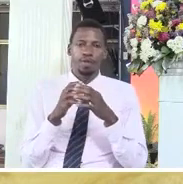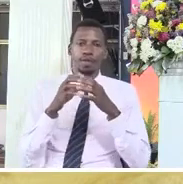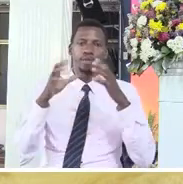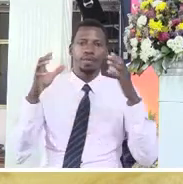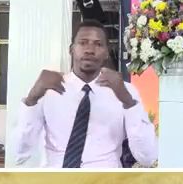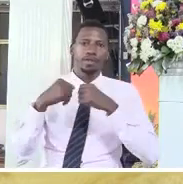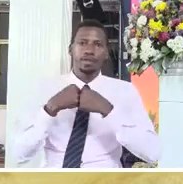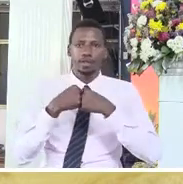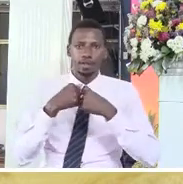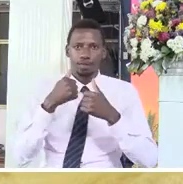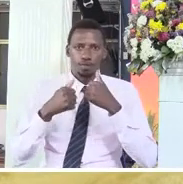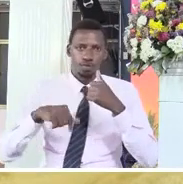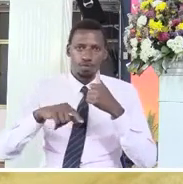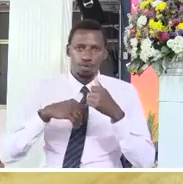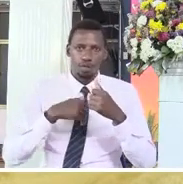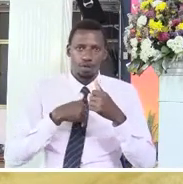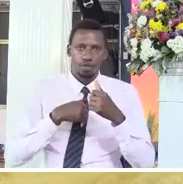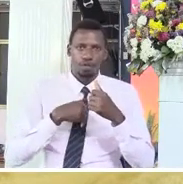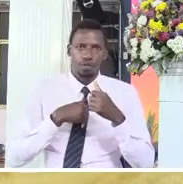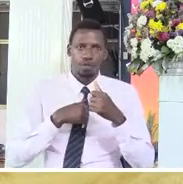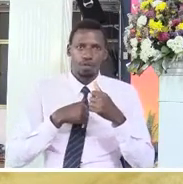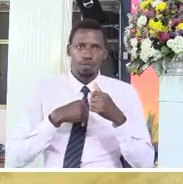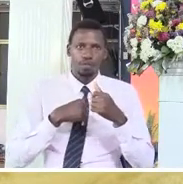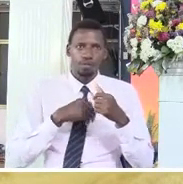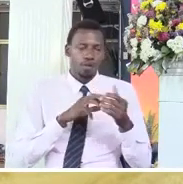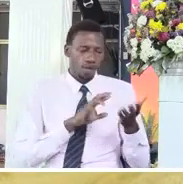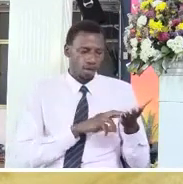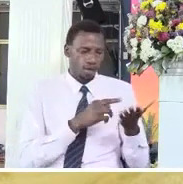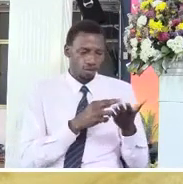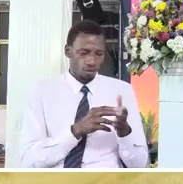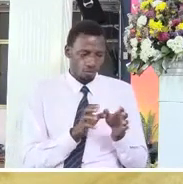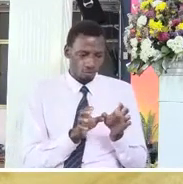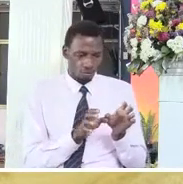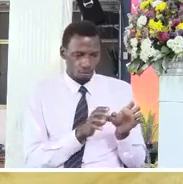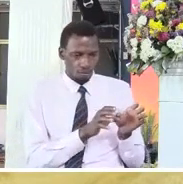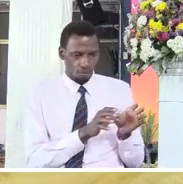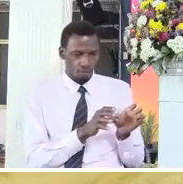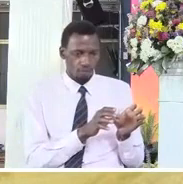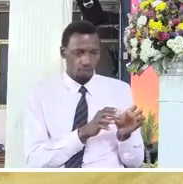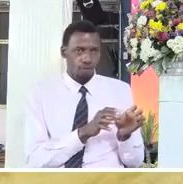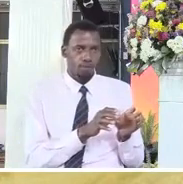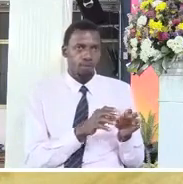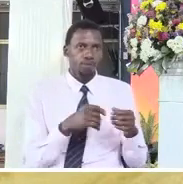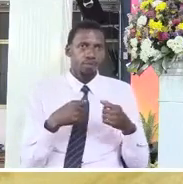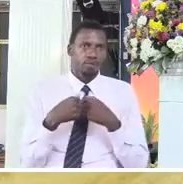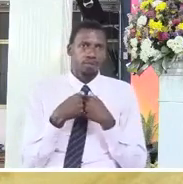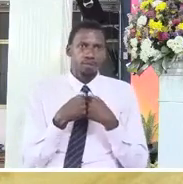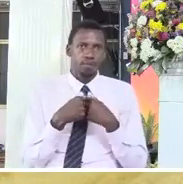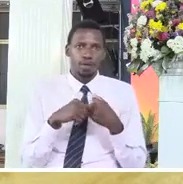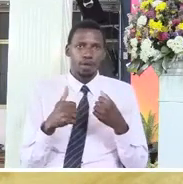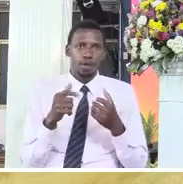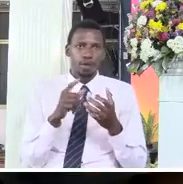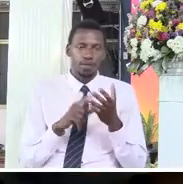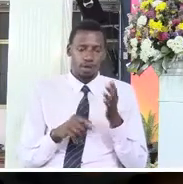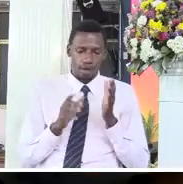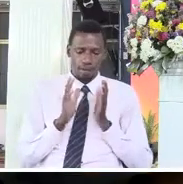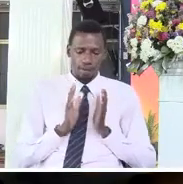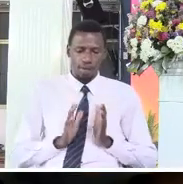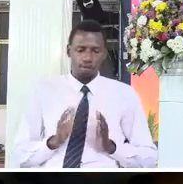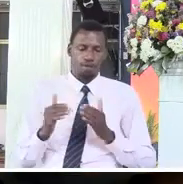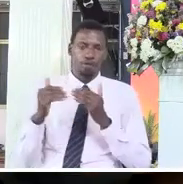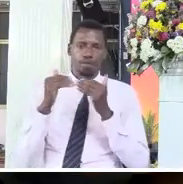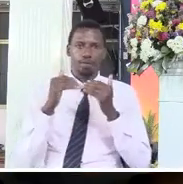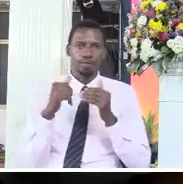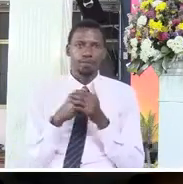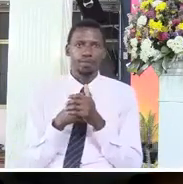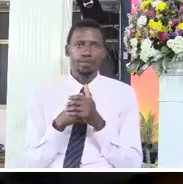face, apart from resources, of course, bringing them together, is at a personal level. As